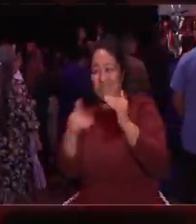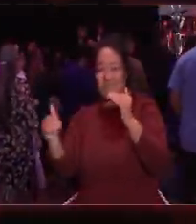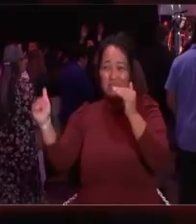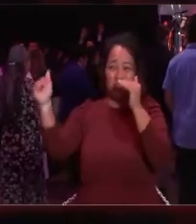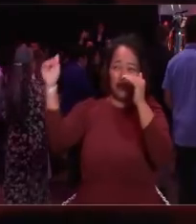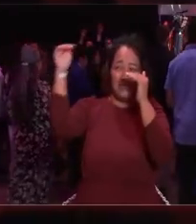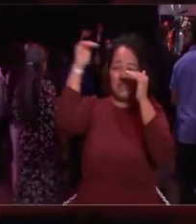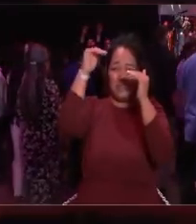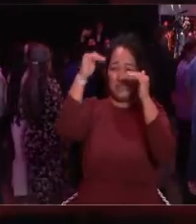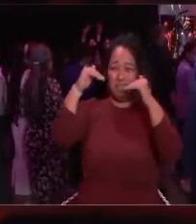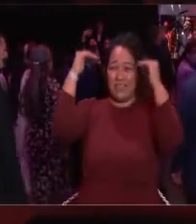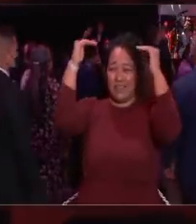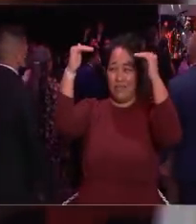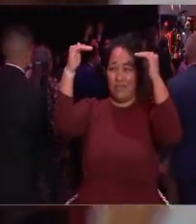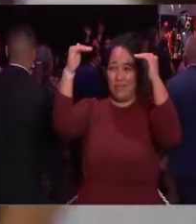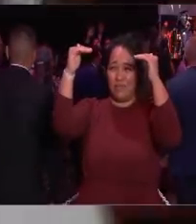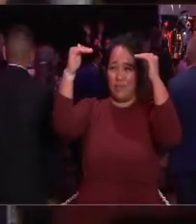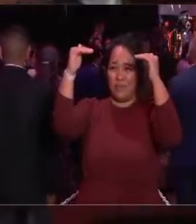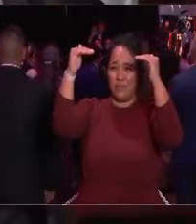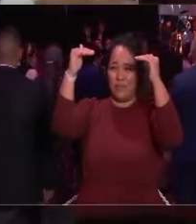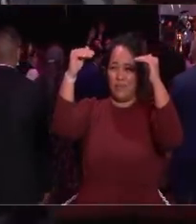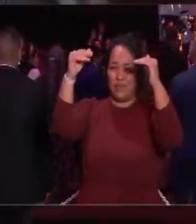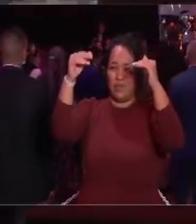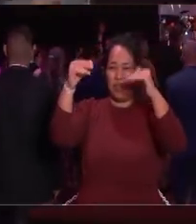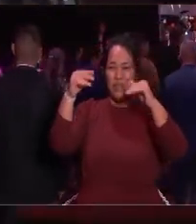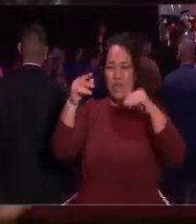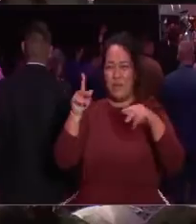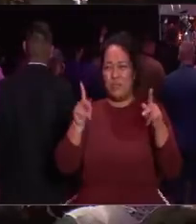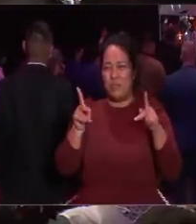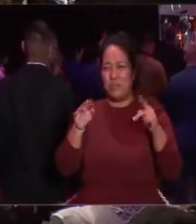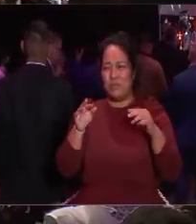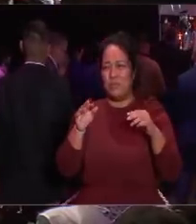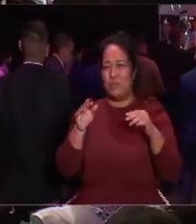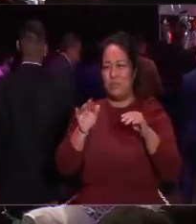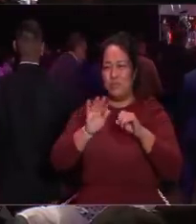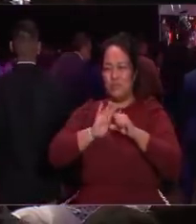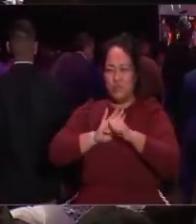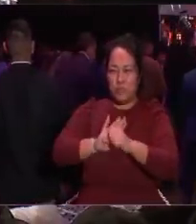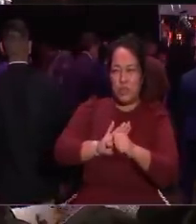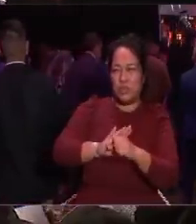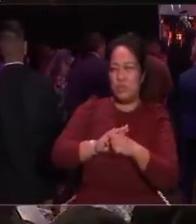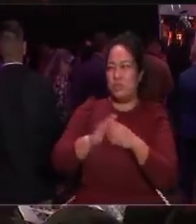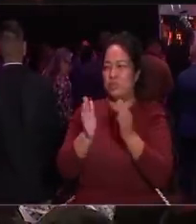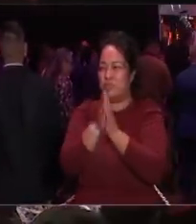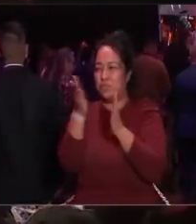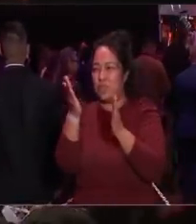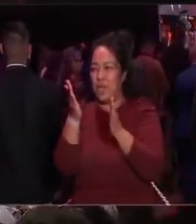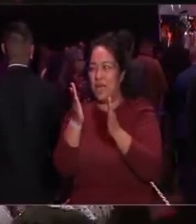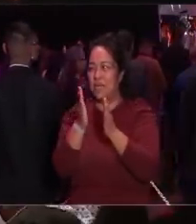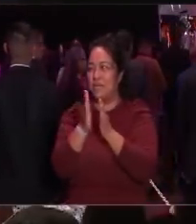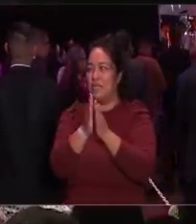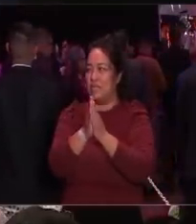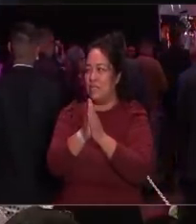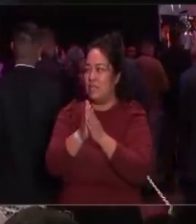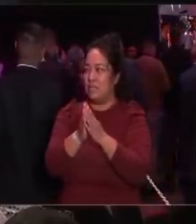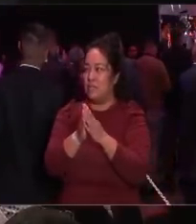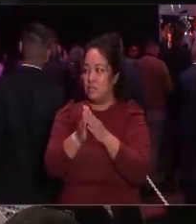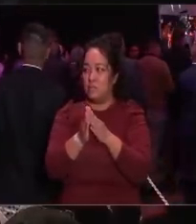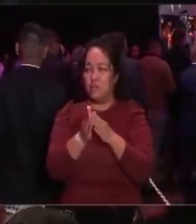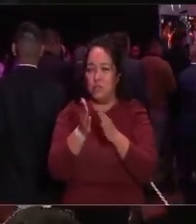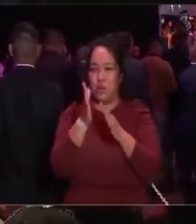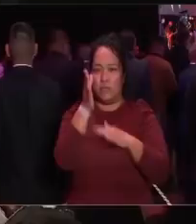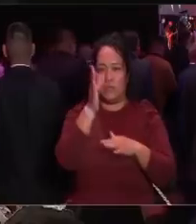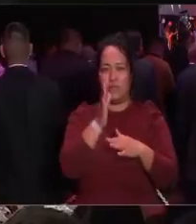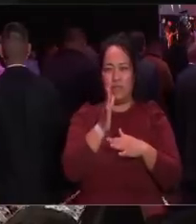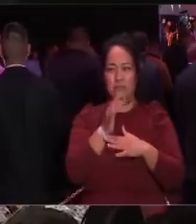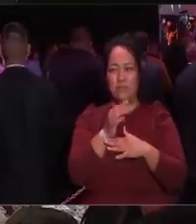siguiente nivel, por favor. I don't want people to push you to praise. No quiero que la gente te empuje para orar. Mom and dad to pray. Que tu papá